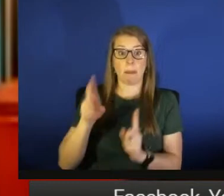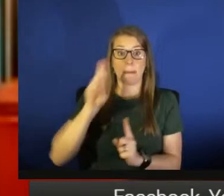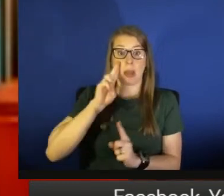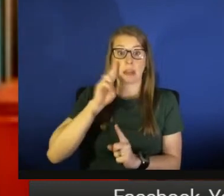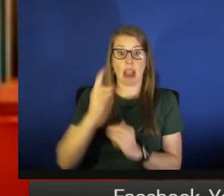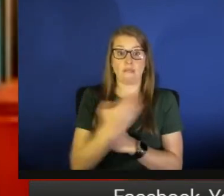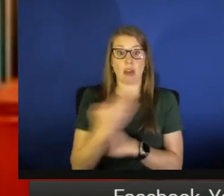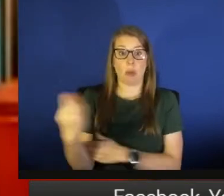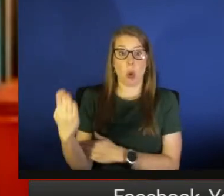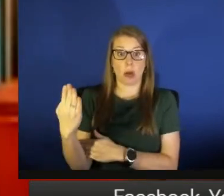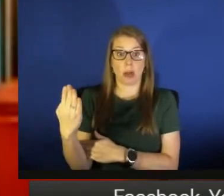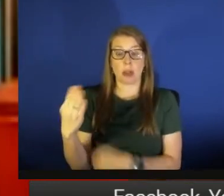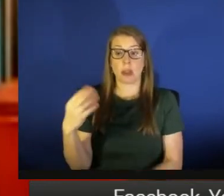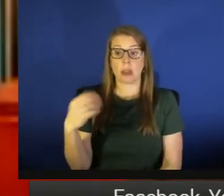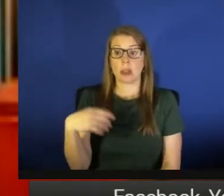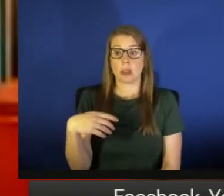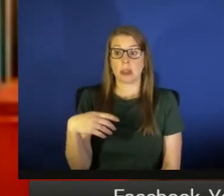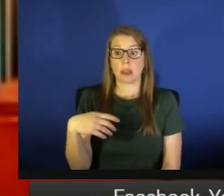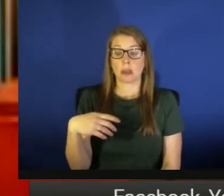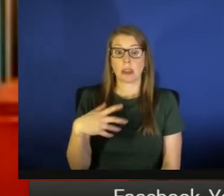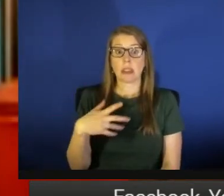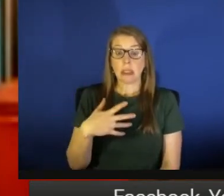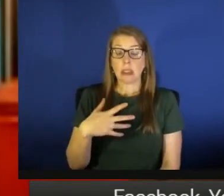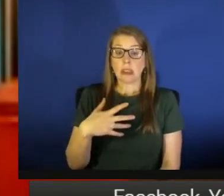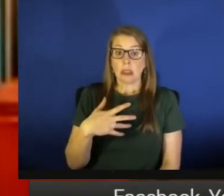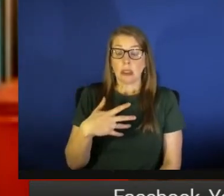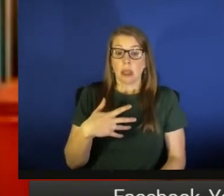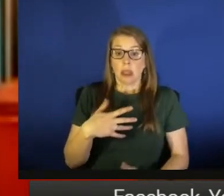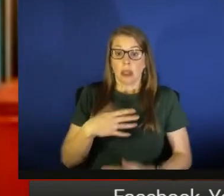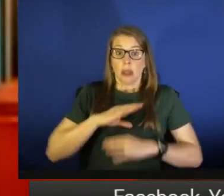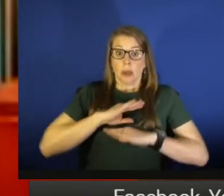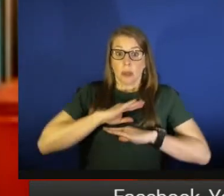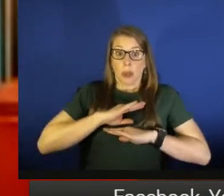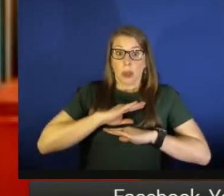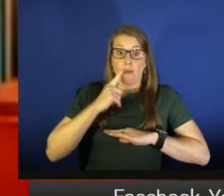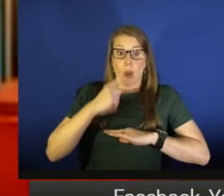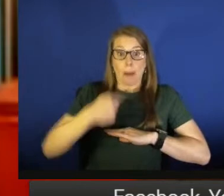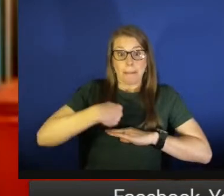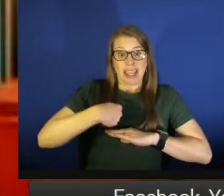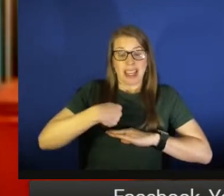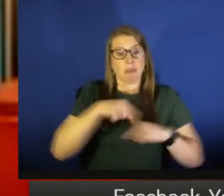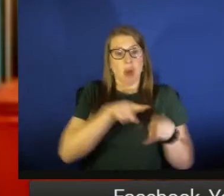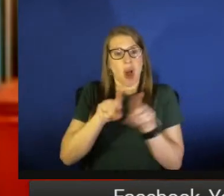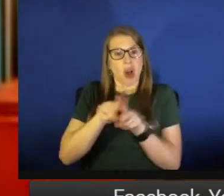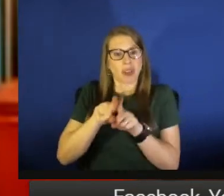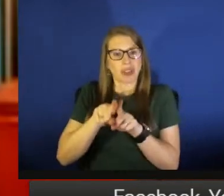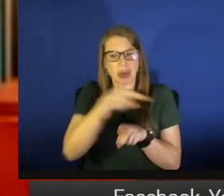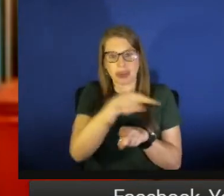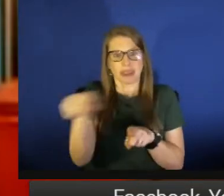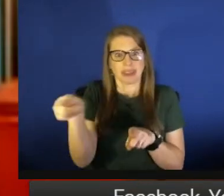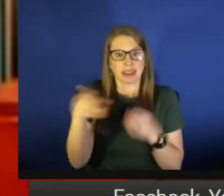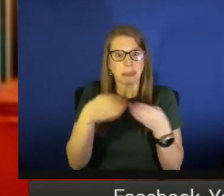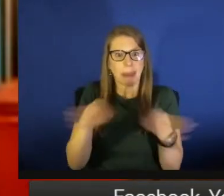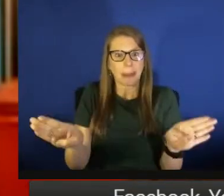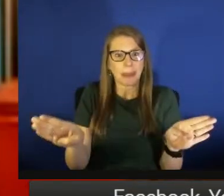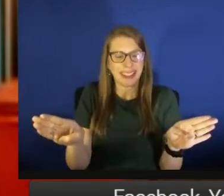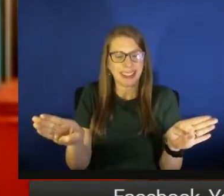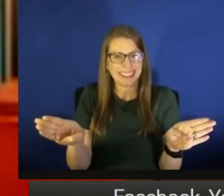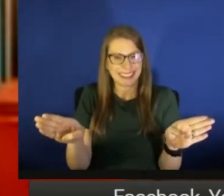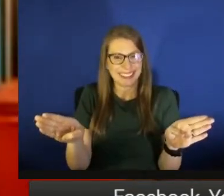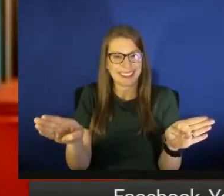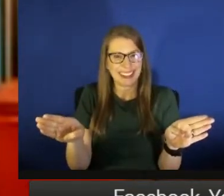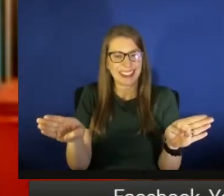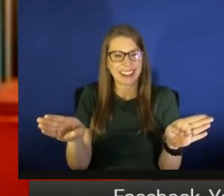was as much for our families and our audience as it was for our newsrooms, So we're experiencing this